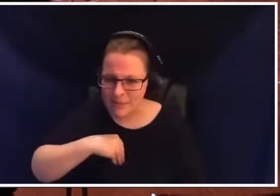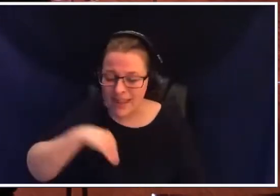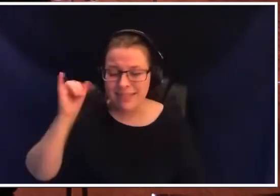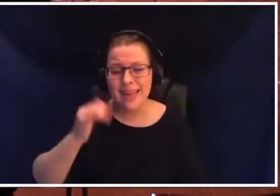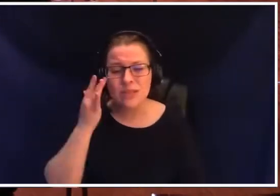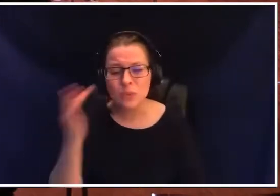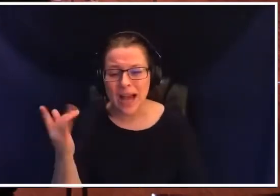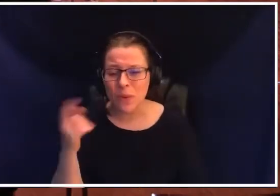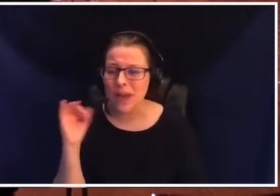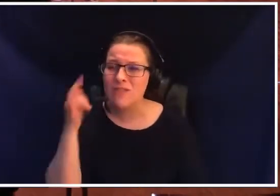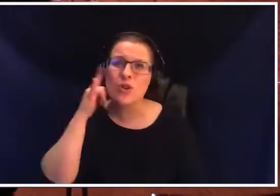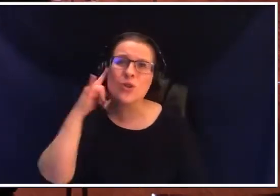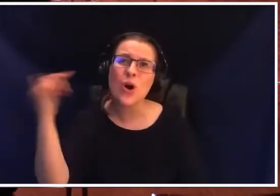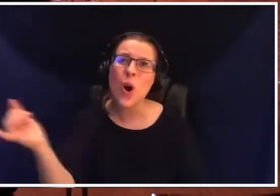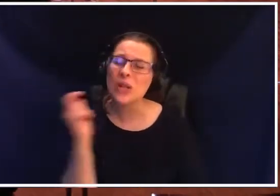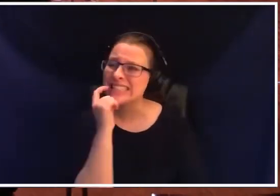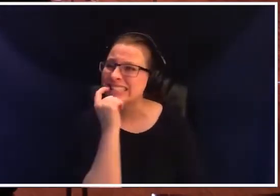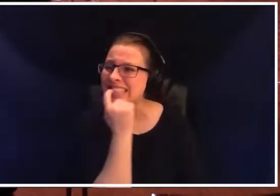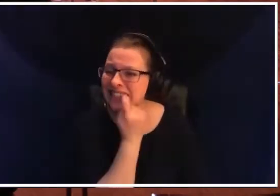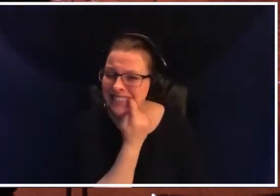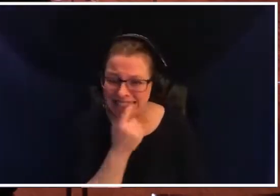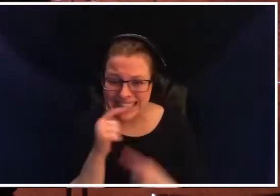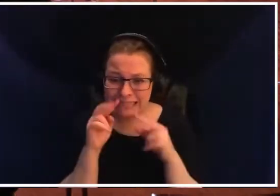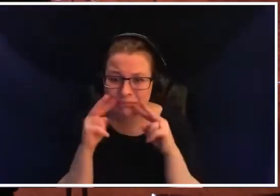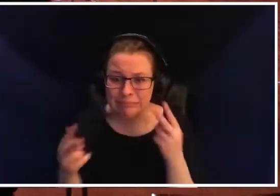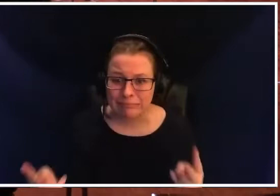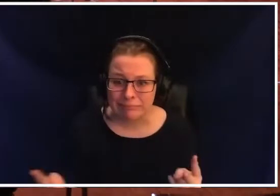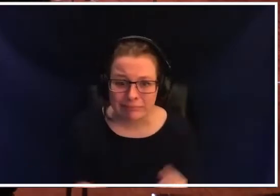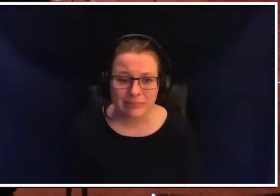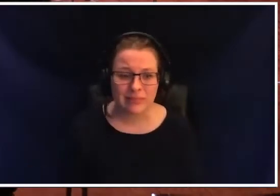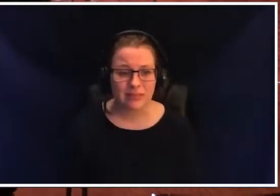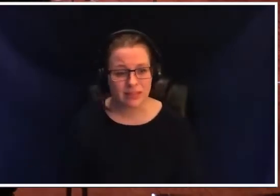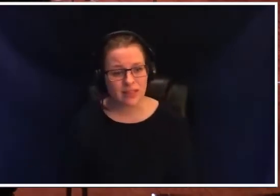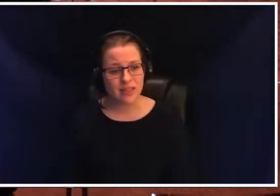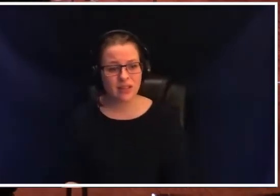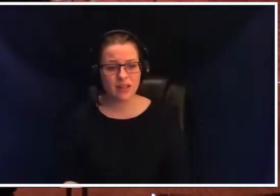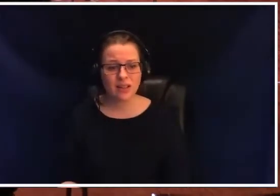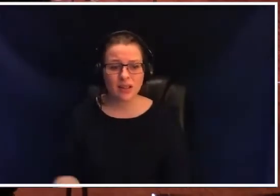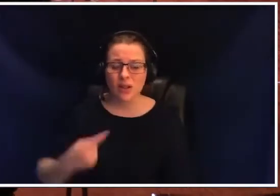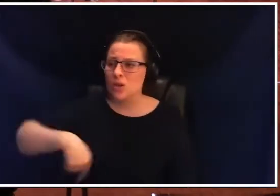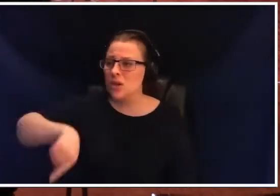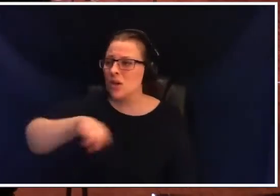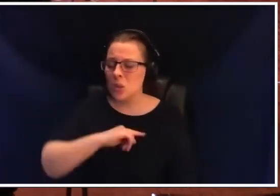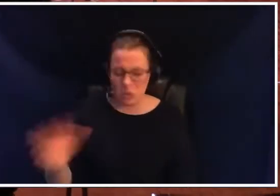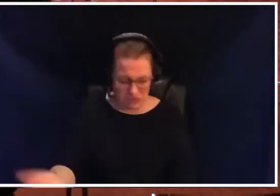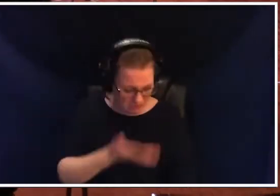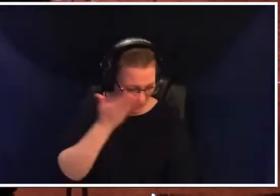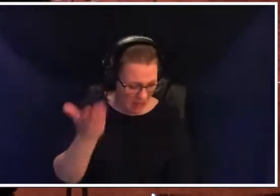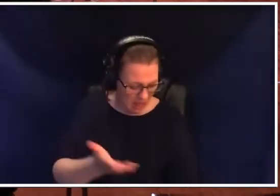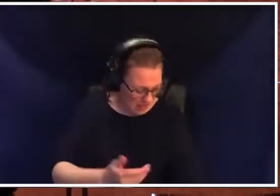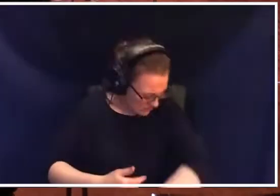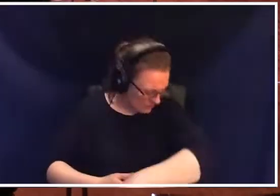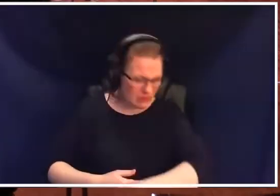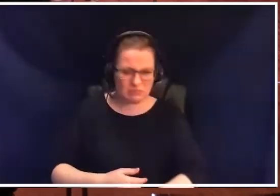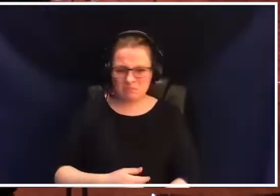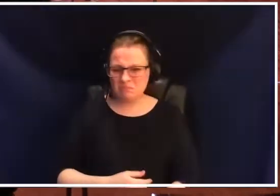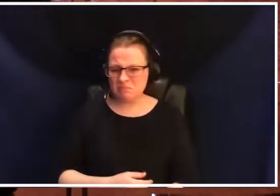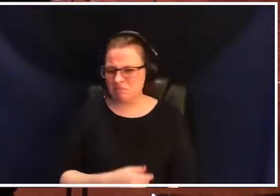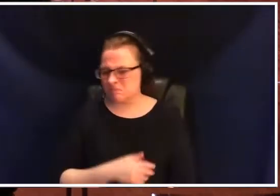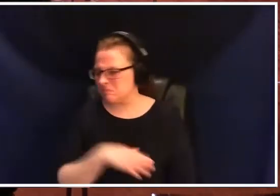gold teeth. Me laundry stays damp and me boots start to stink and me fingernails filthy